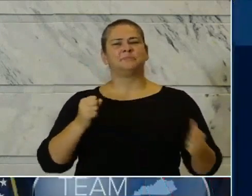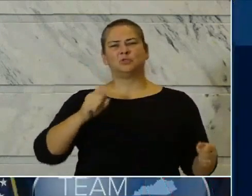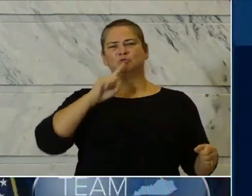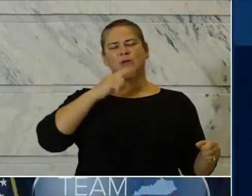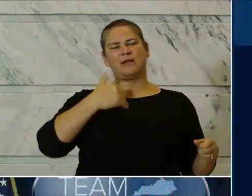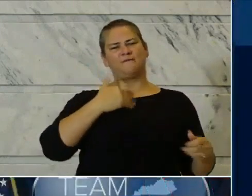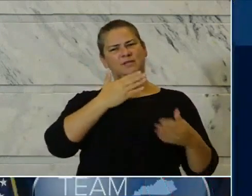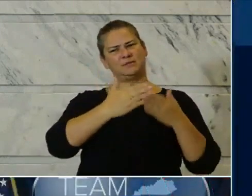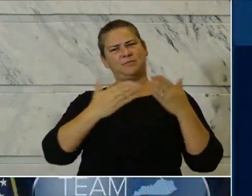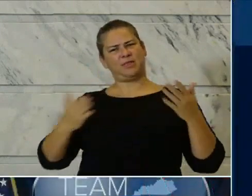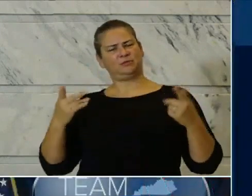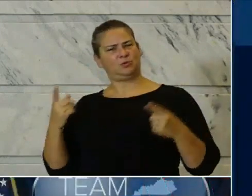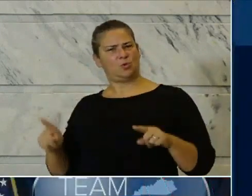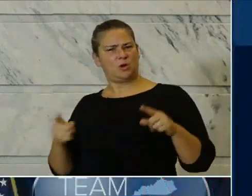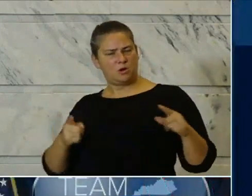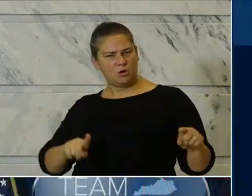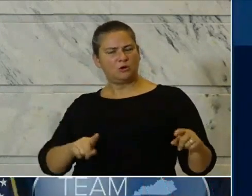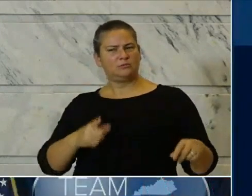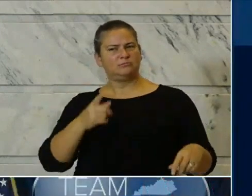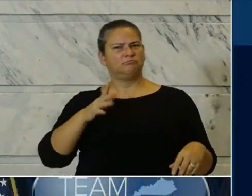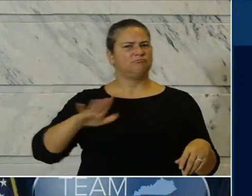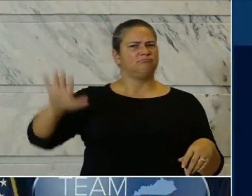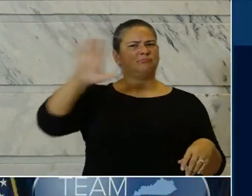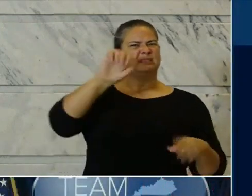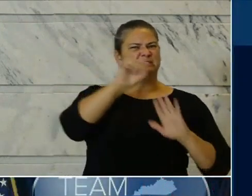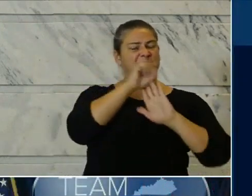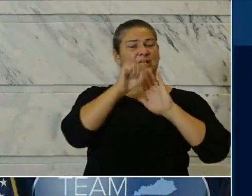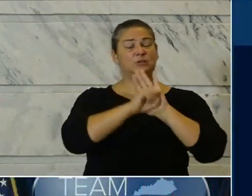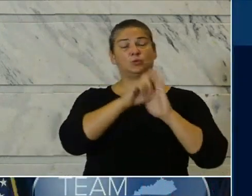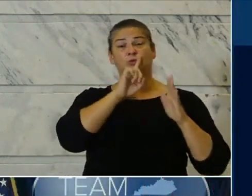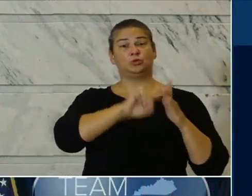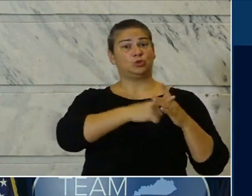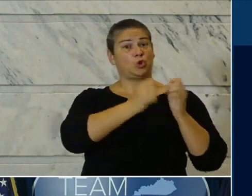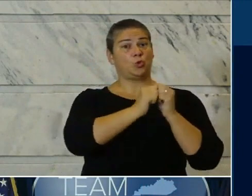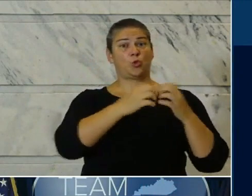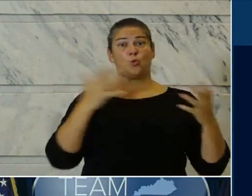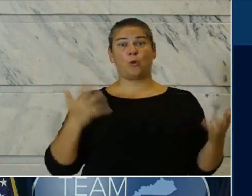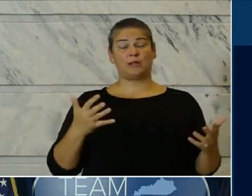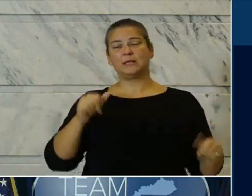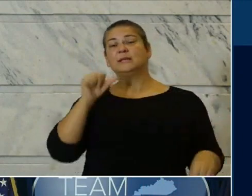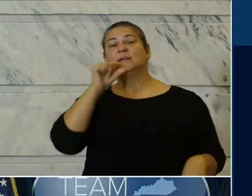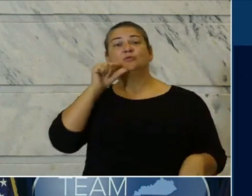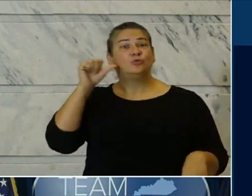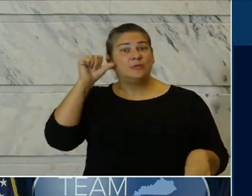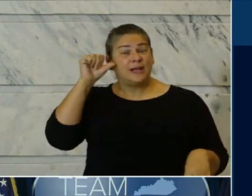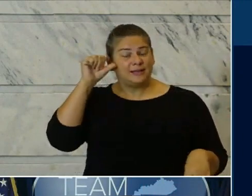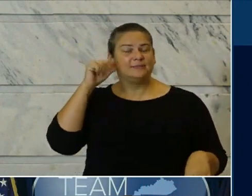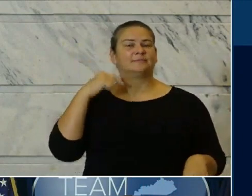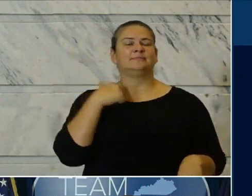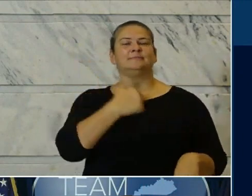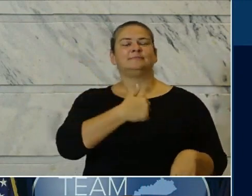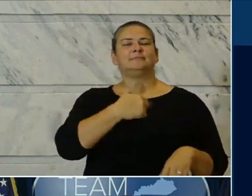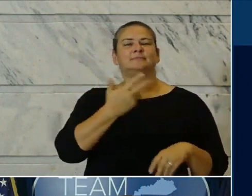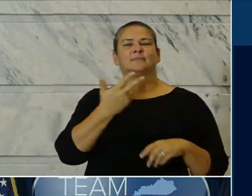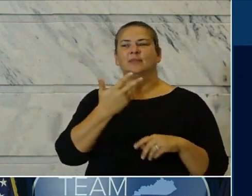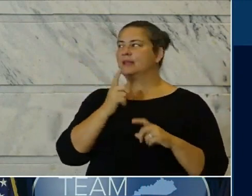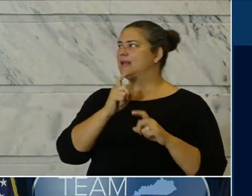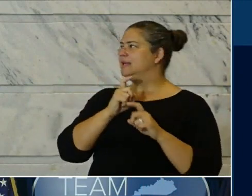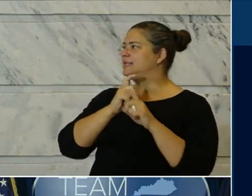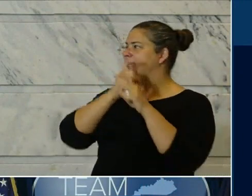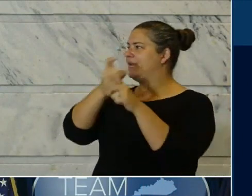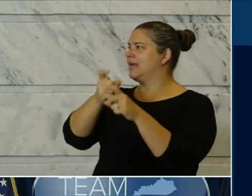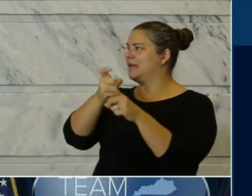things going on in the state, starts with what we did yesterday, dedicating a Gold Star Families